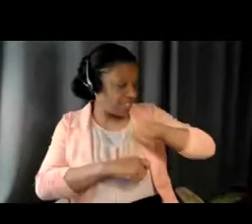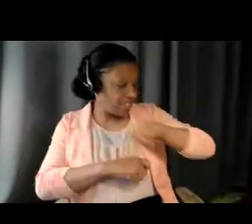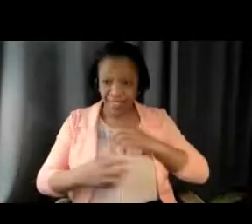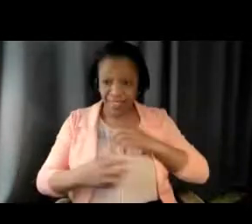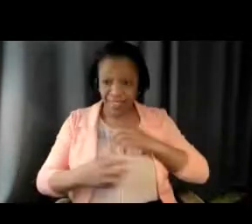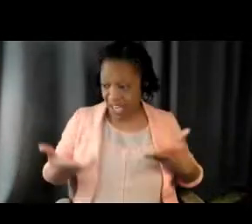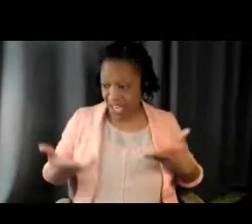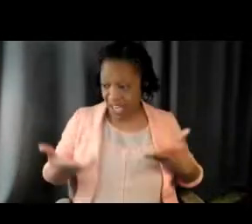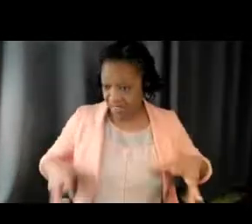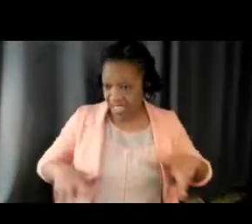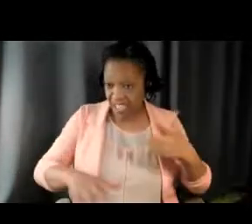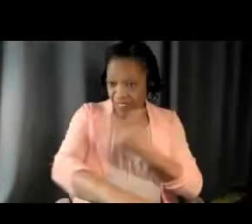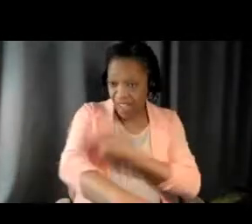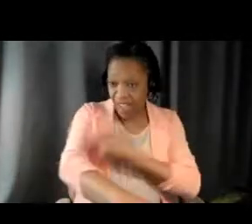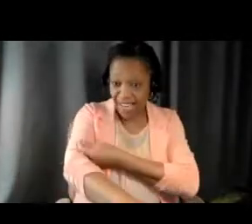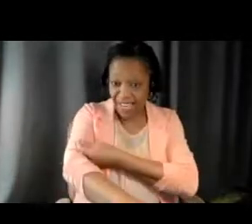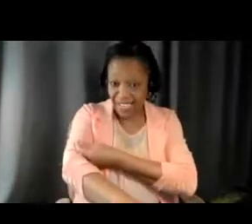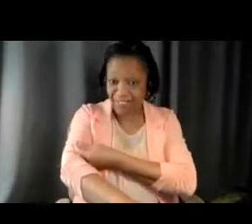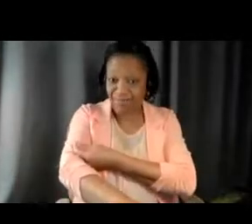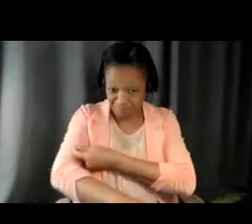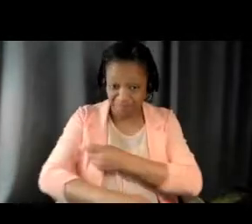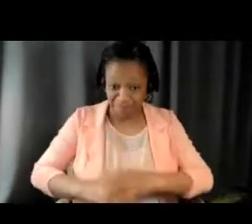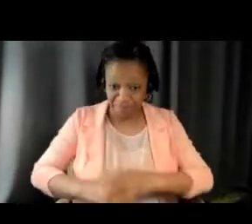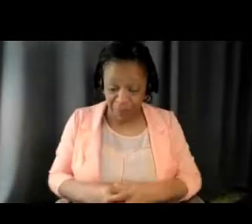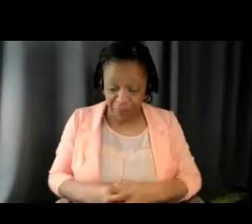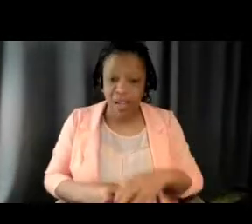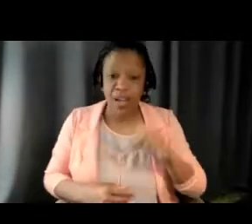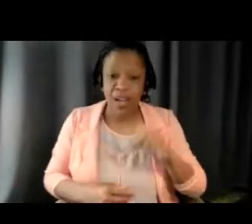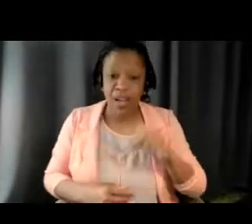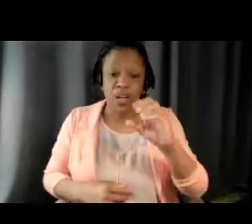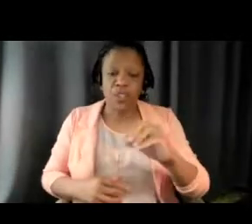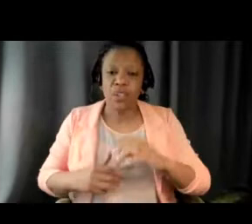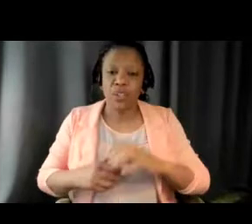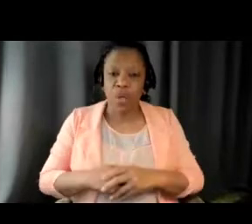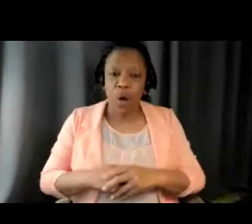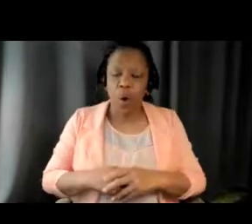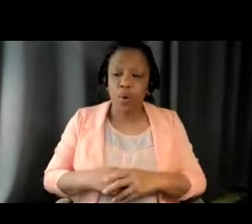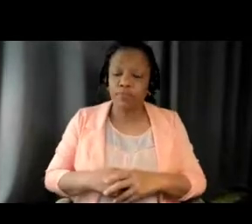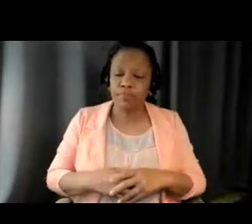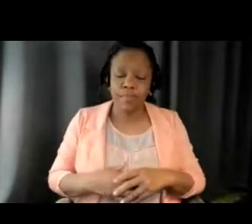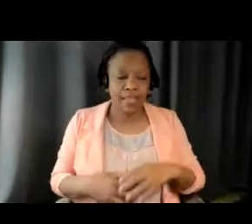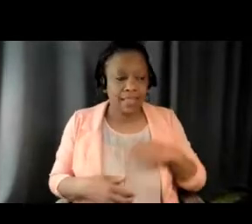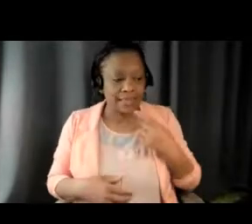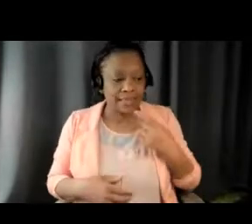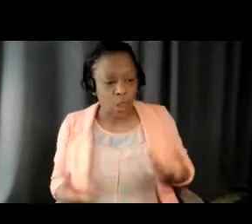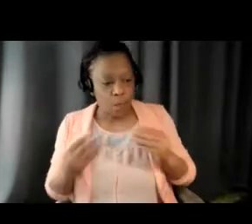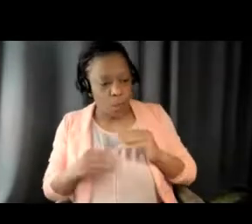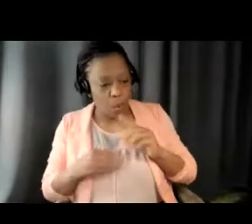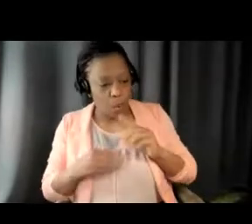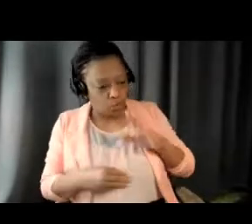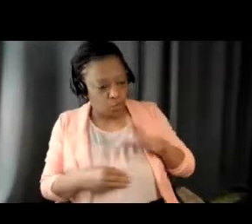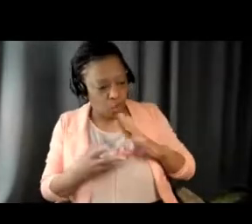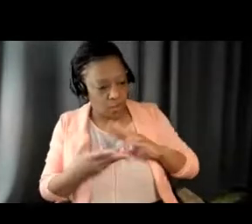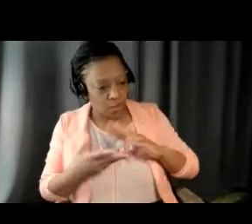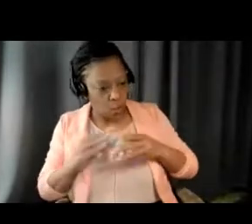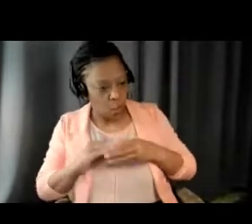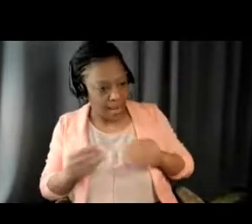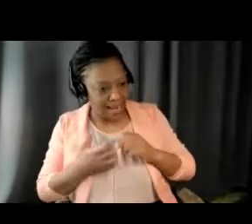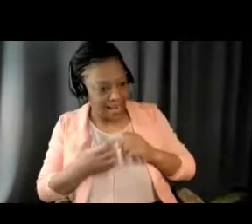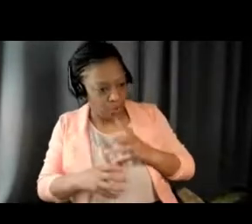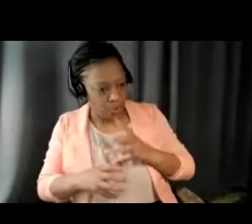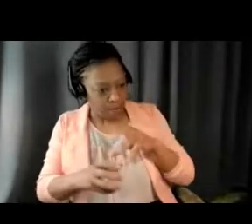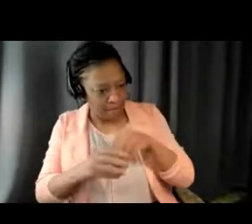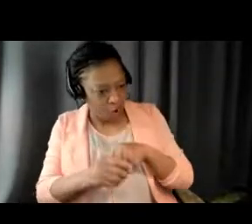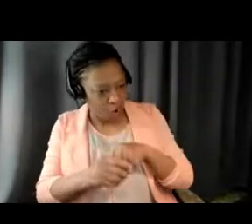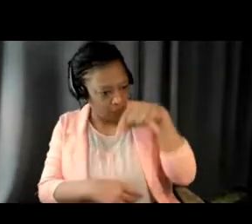normal. Yes. Yeah. And Ms. Butler, can you tell a little bit about your story in Chicago Lawn, why you got involved with IMAN and the food justice work? Yes,